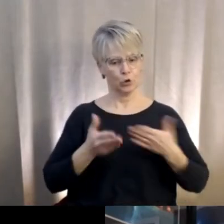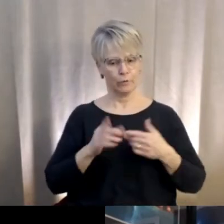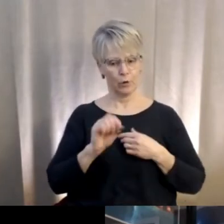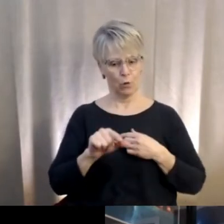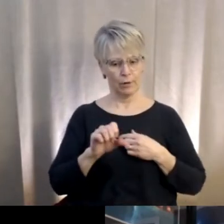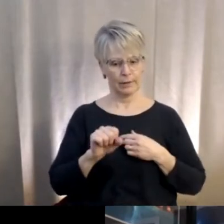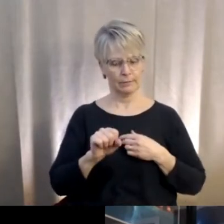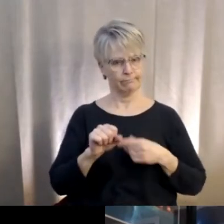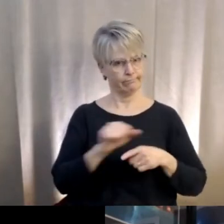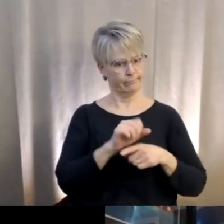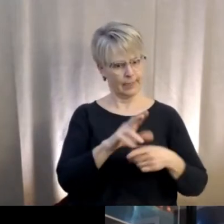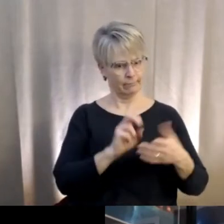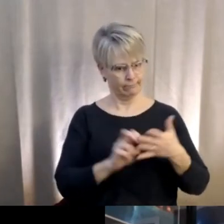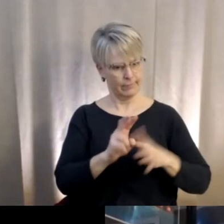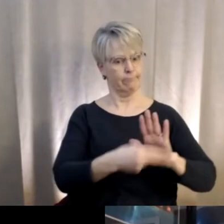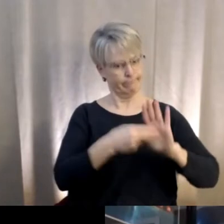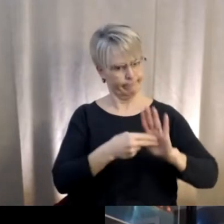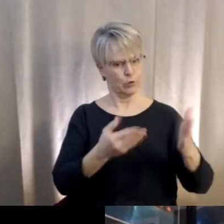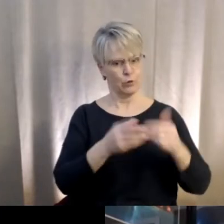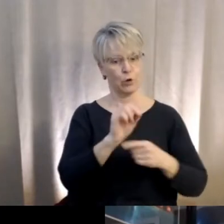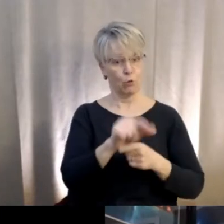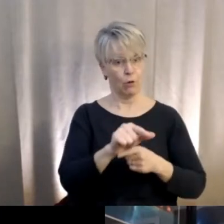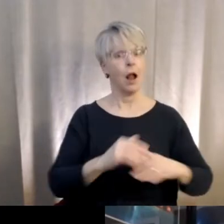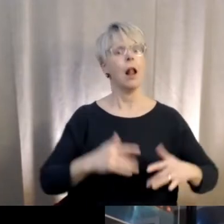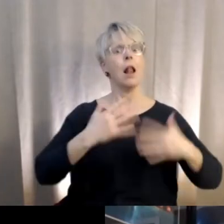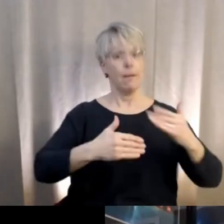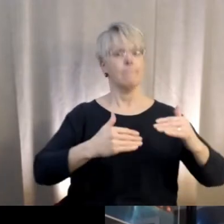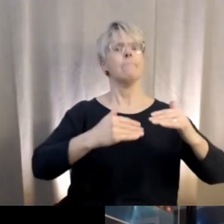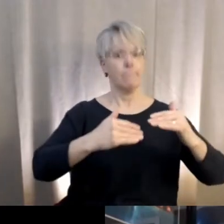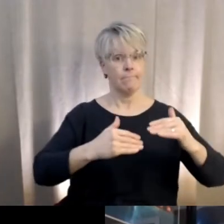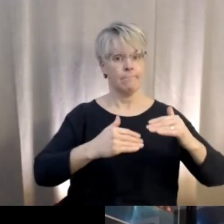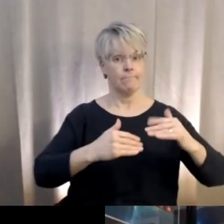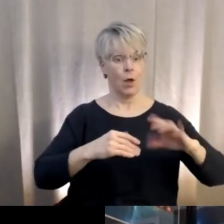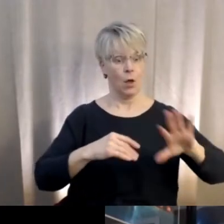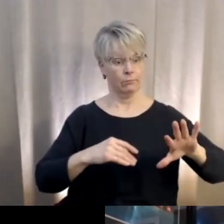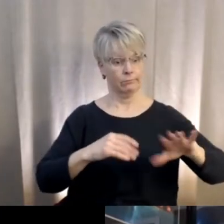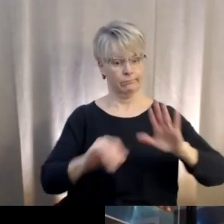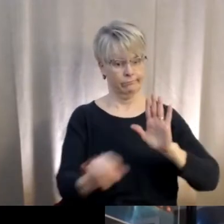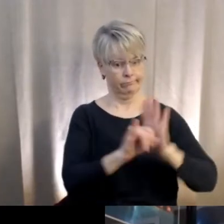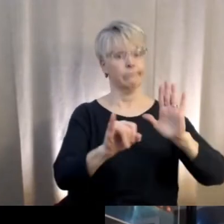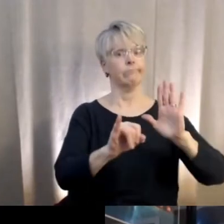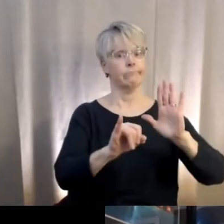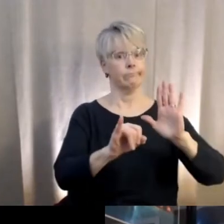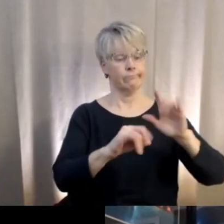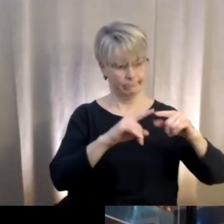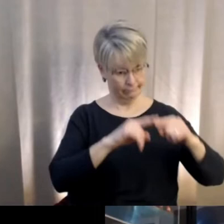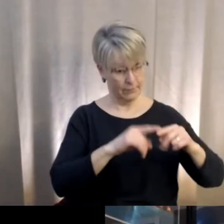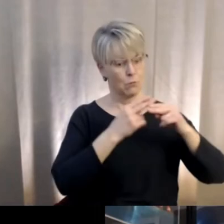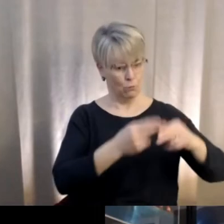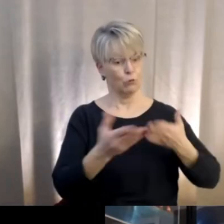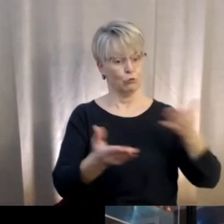your child. That once you kind of cross that bridge, and if you were to get to that